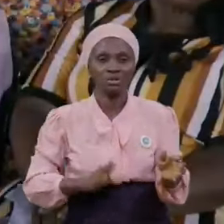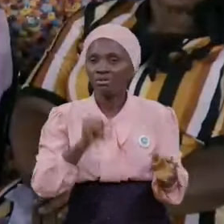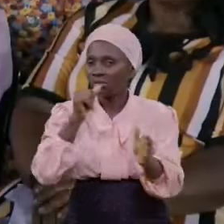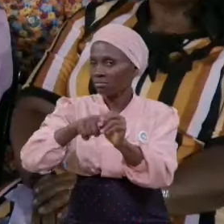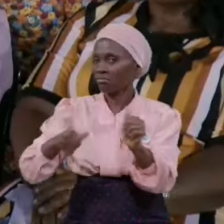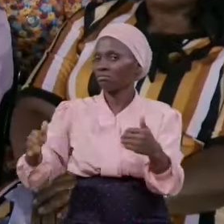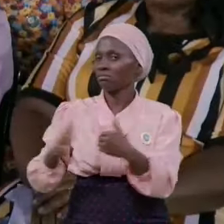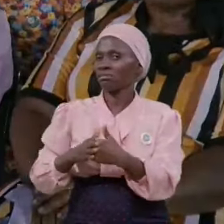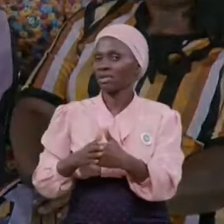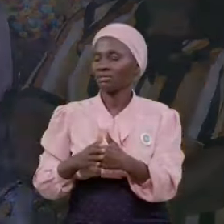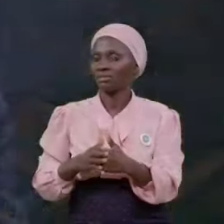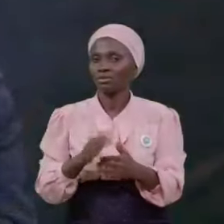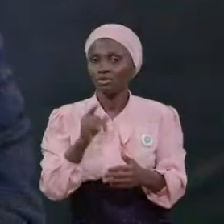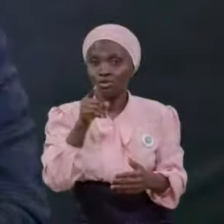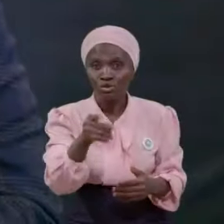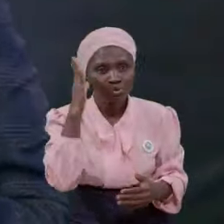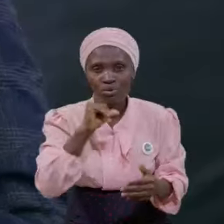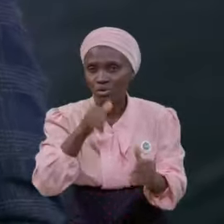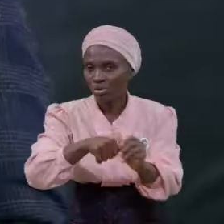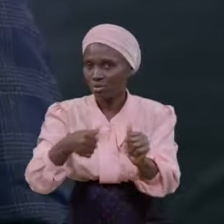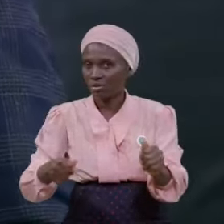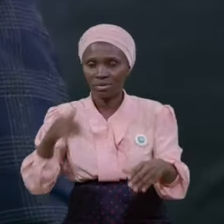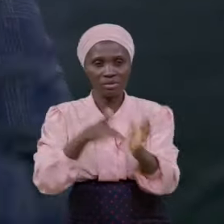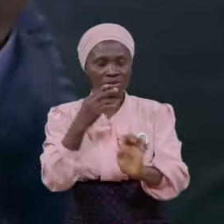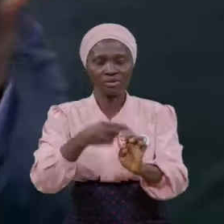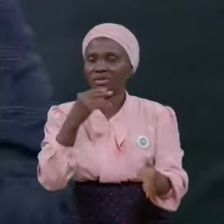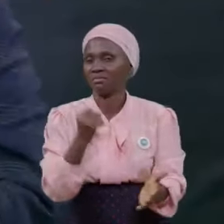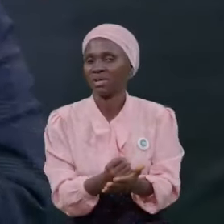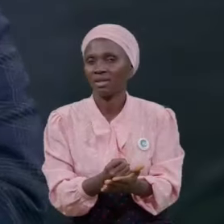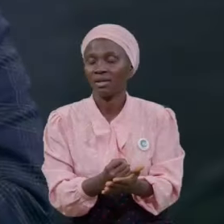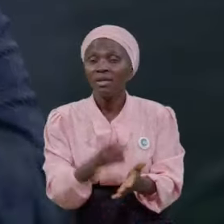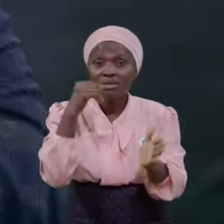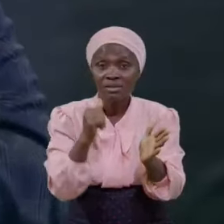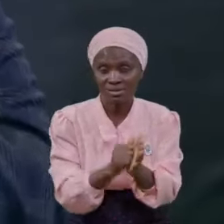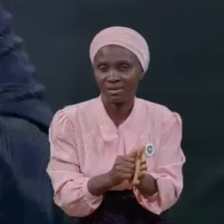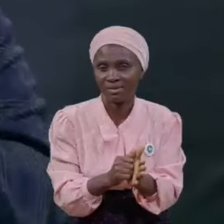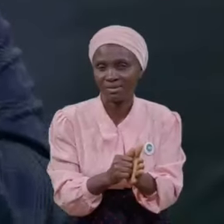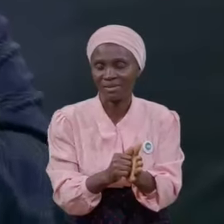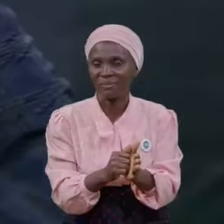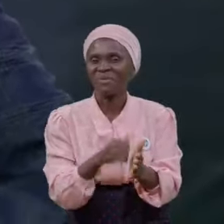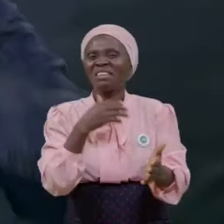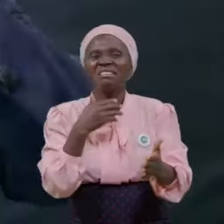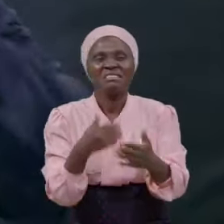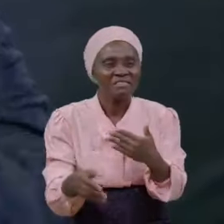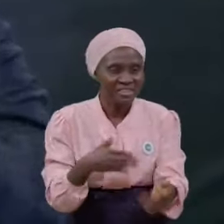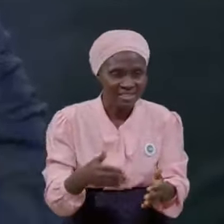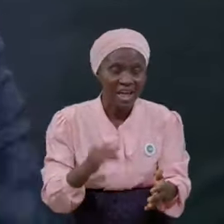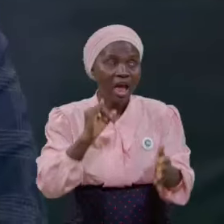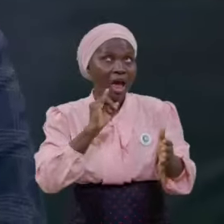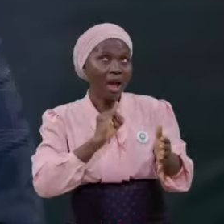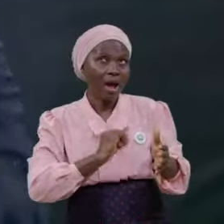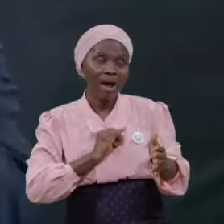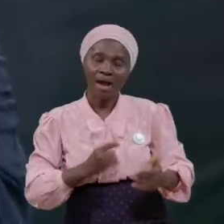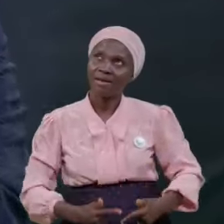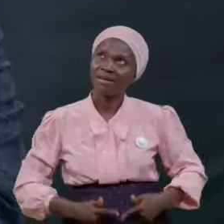He says, nevertheless, I live. Yet not I, but Christ liveth